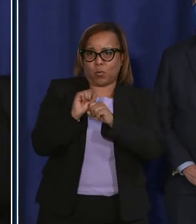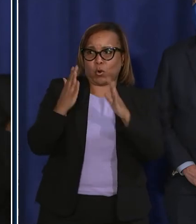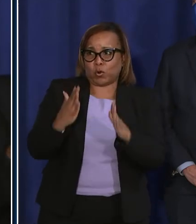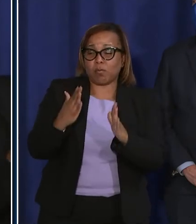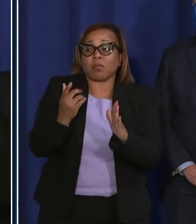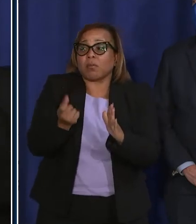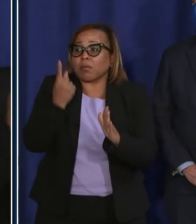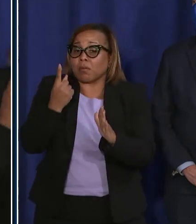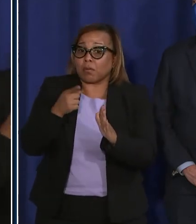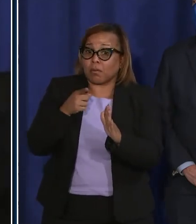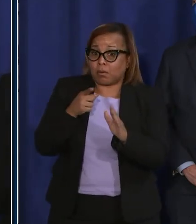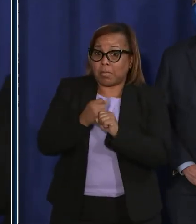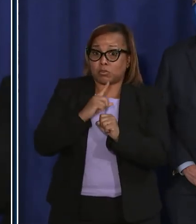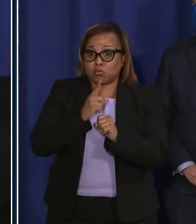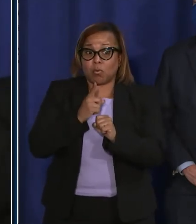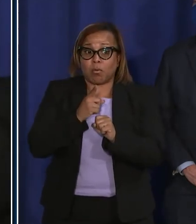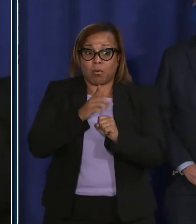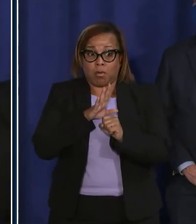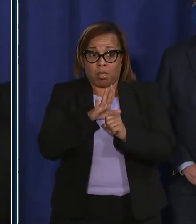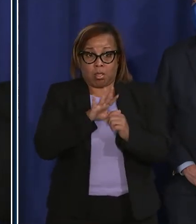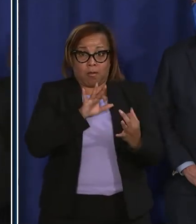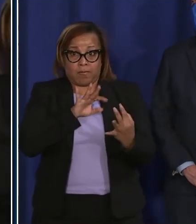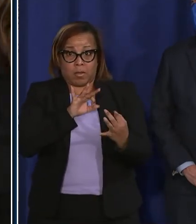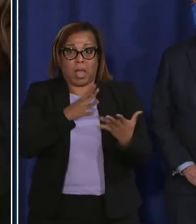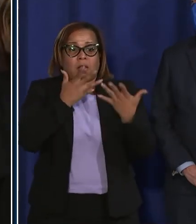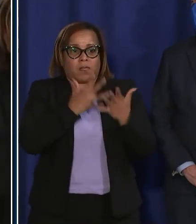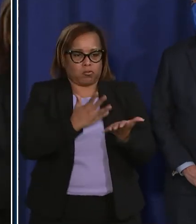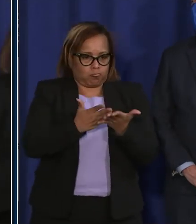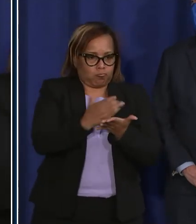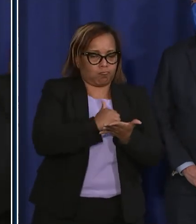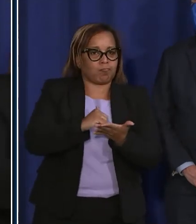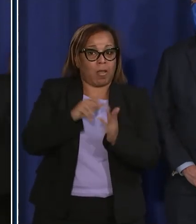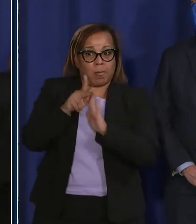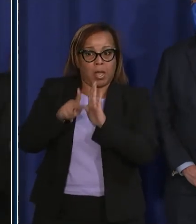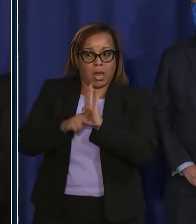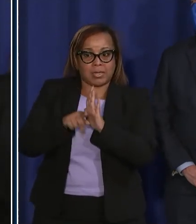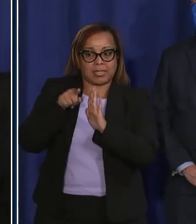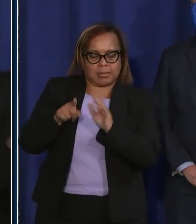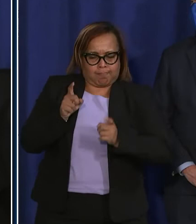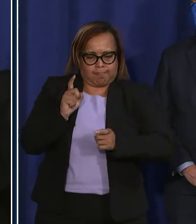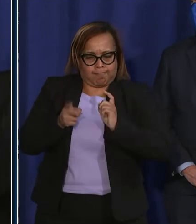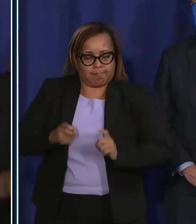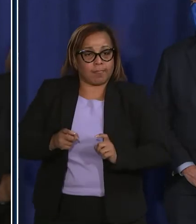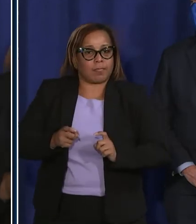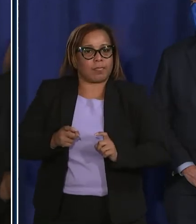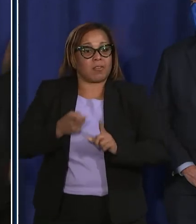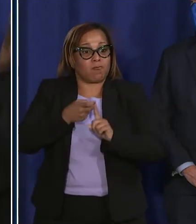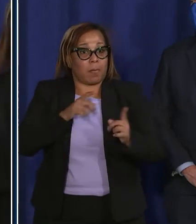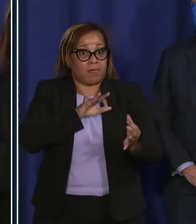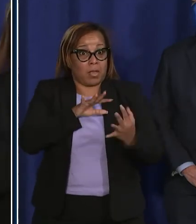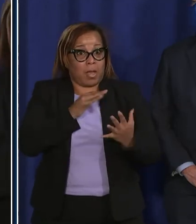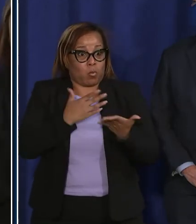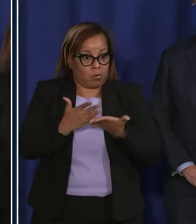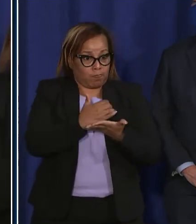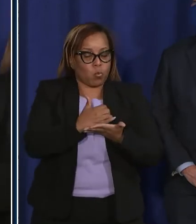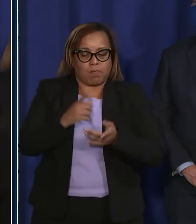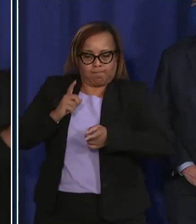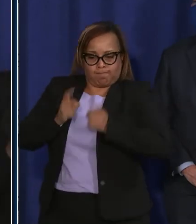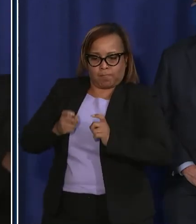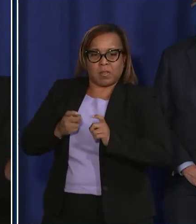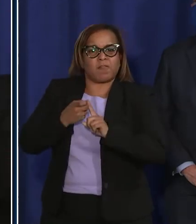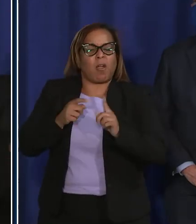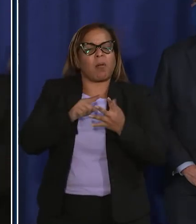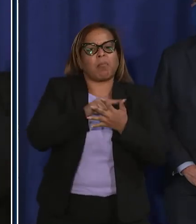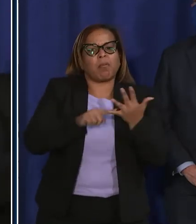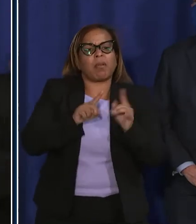to make sure that we got their feedback, and the policy was absolutely modified as a result of the feedback that we got from a number of